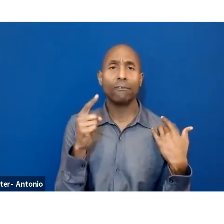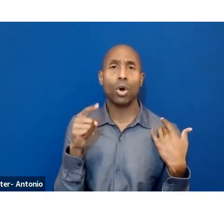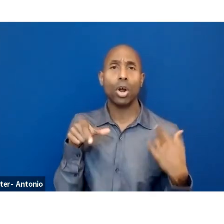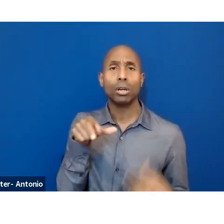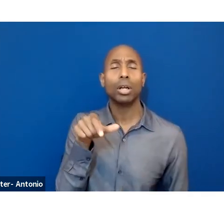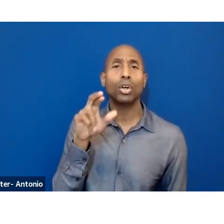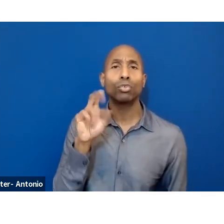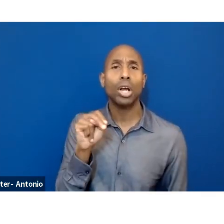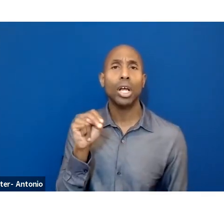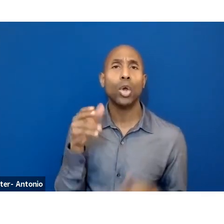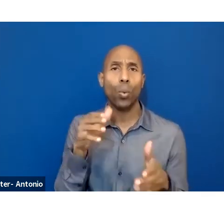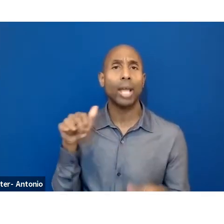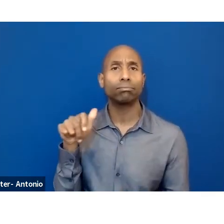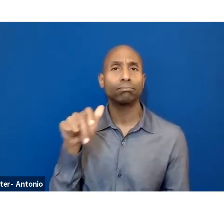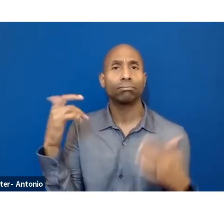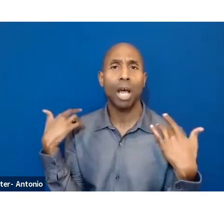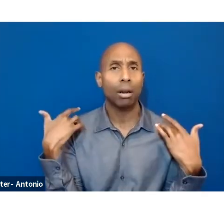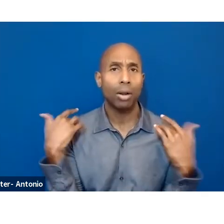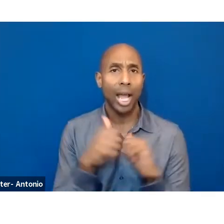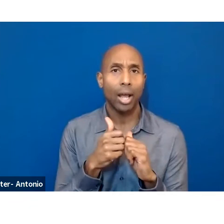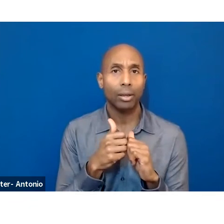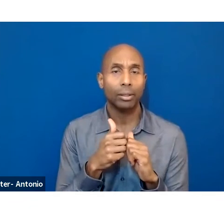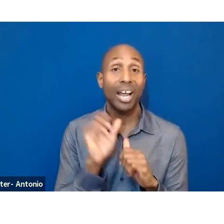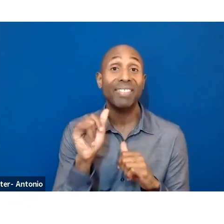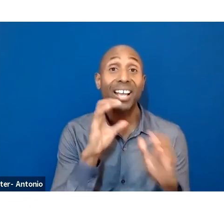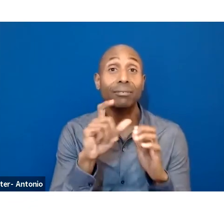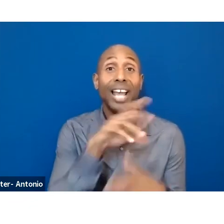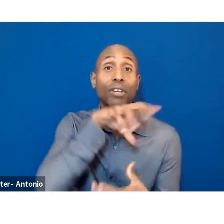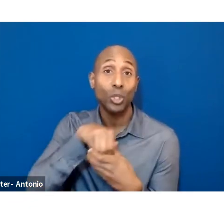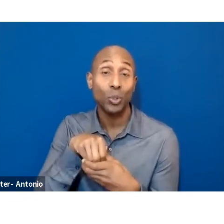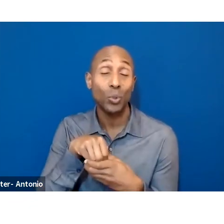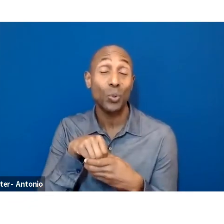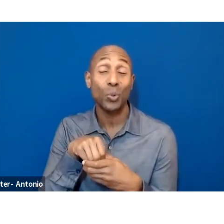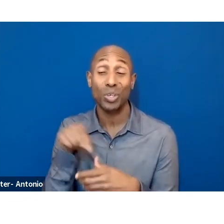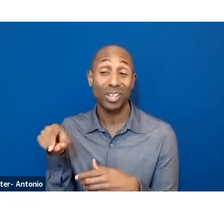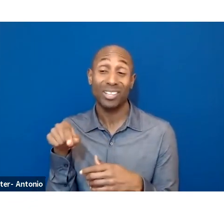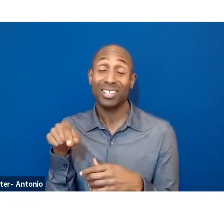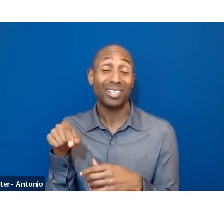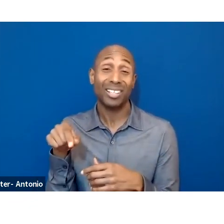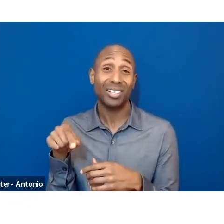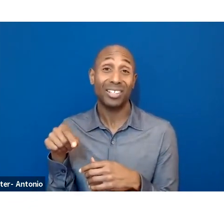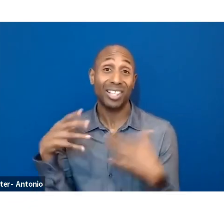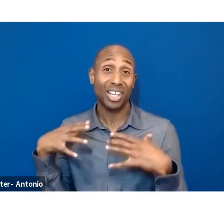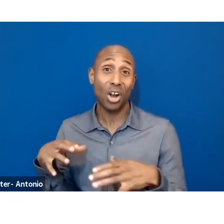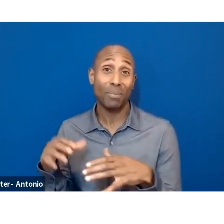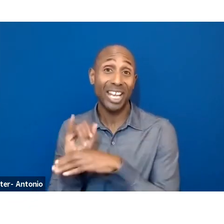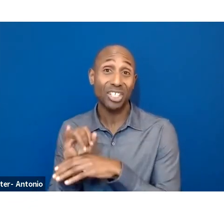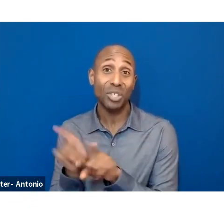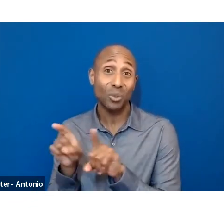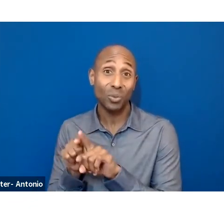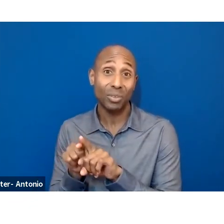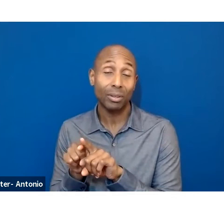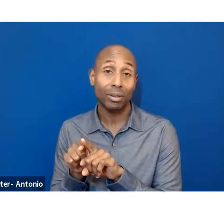because in the garment industry, diversity isn't a problem. The garment industry is like almost all women of color, right? And so if we're